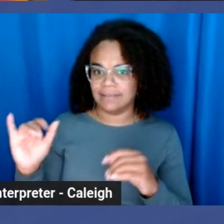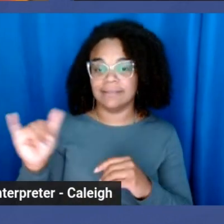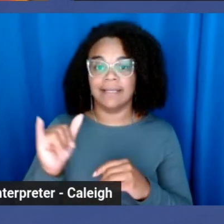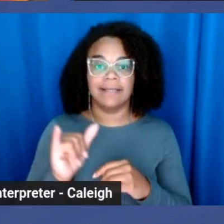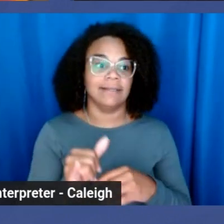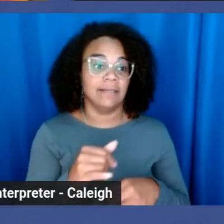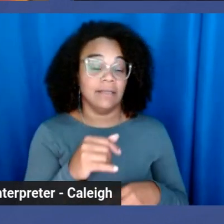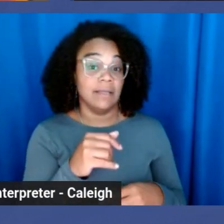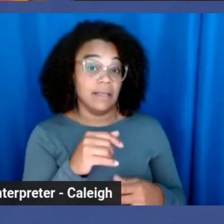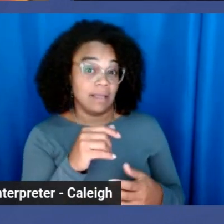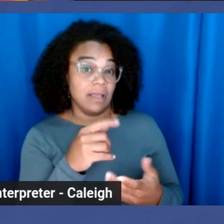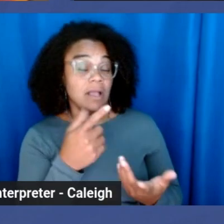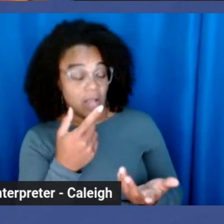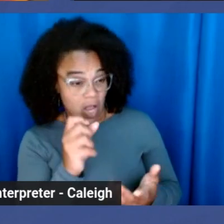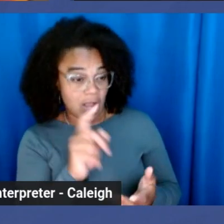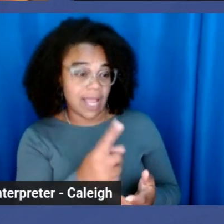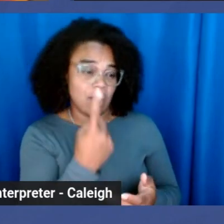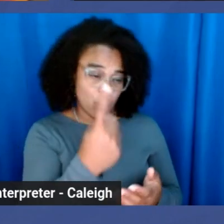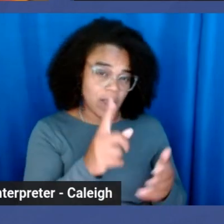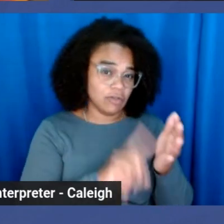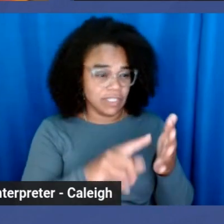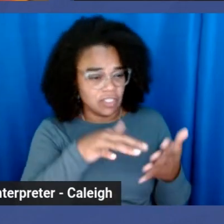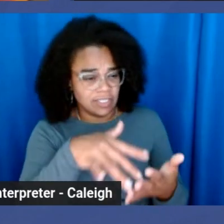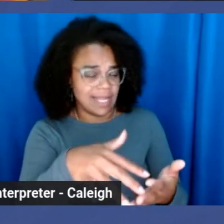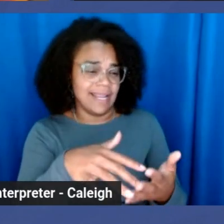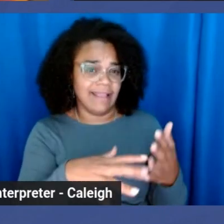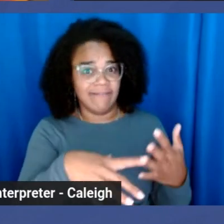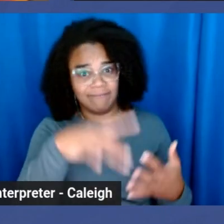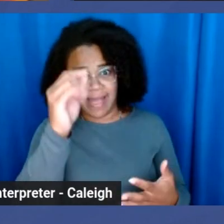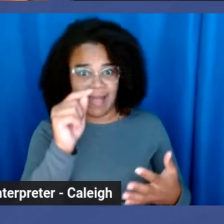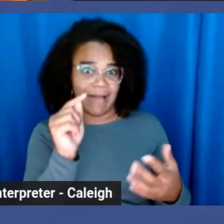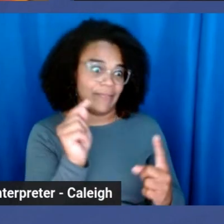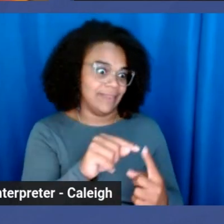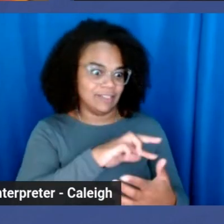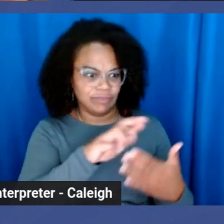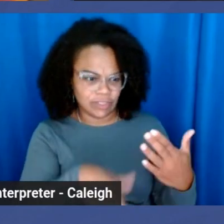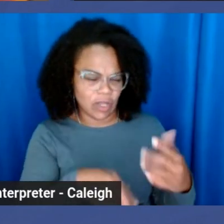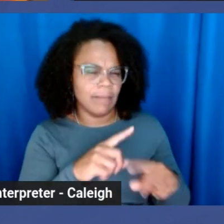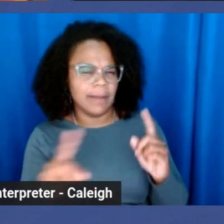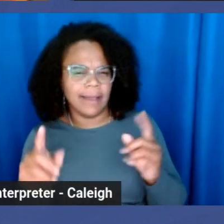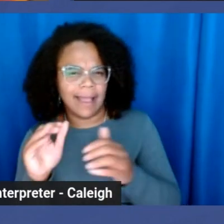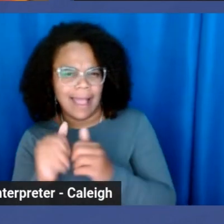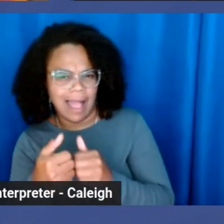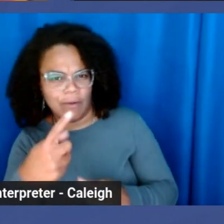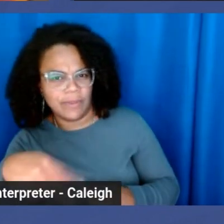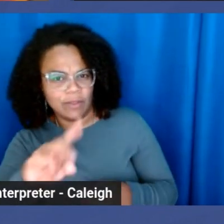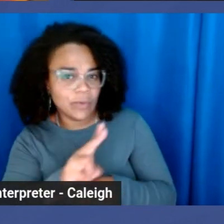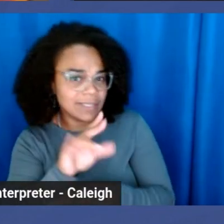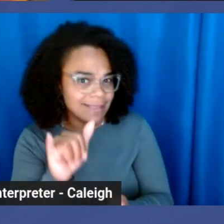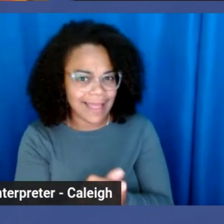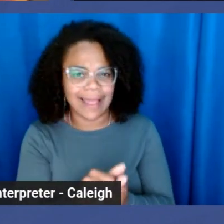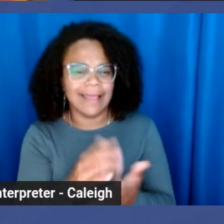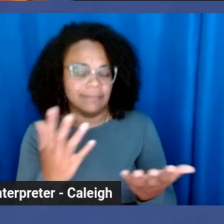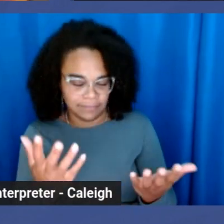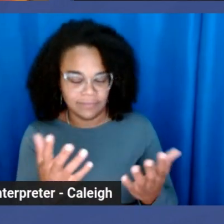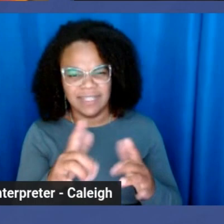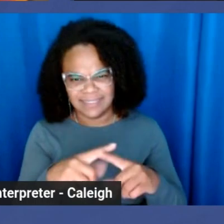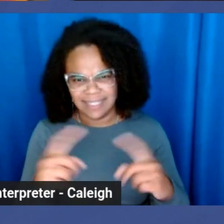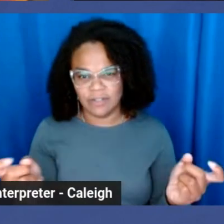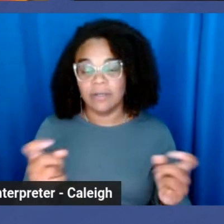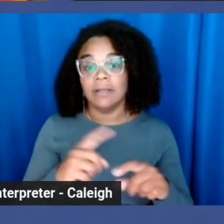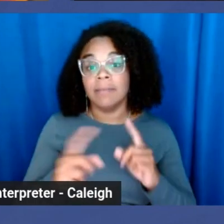found, but is it being misinterpreted? How is it being used? The biggest takeaway for me, and what a lot of these fact checks get into, is